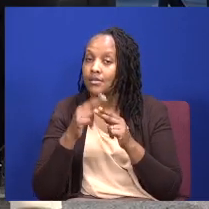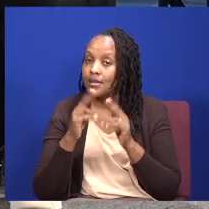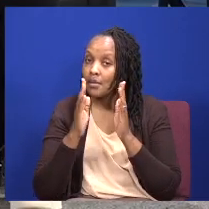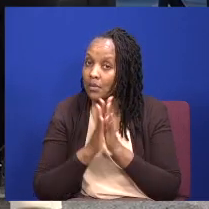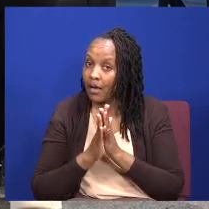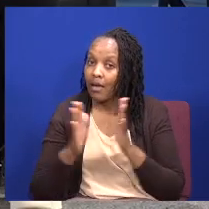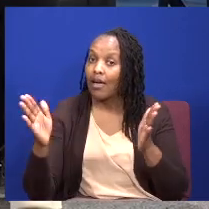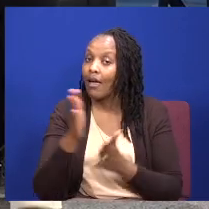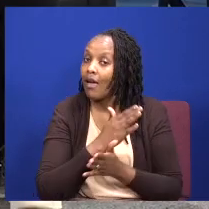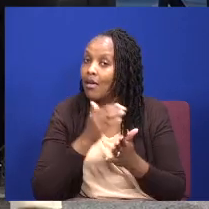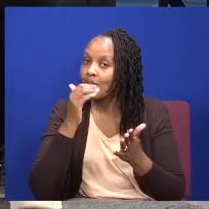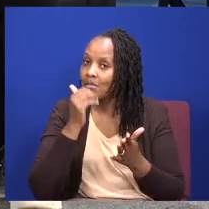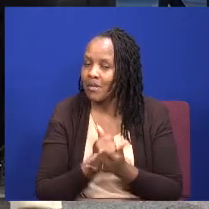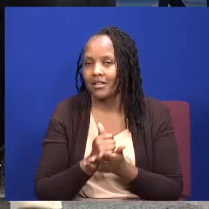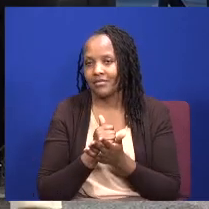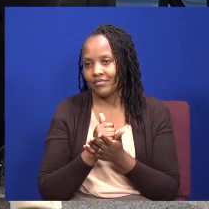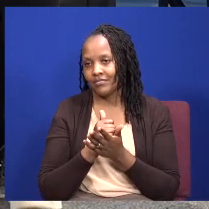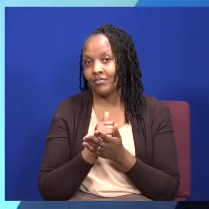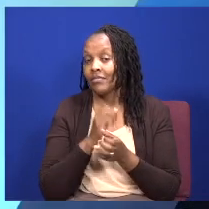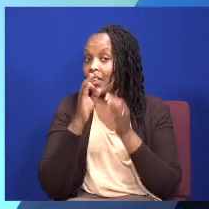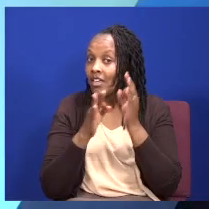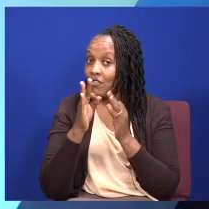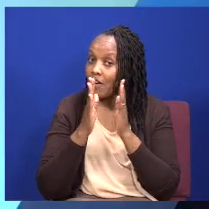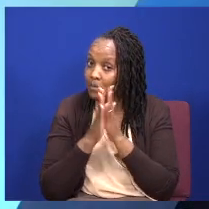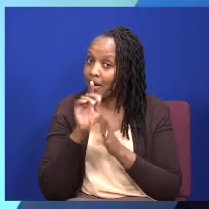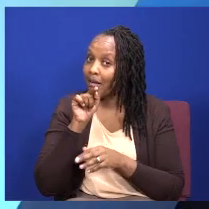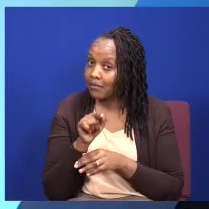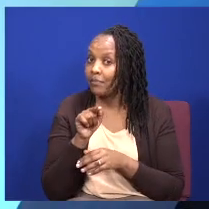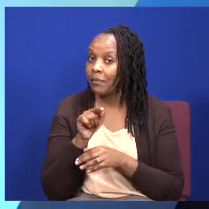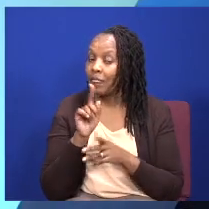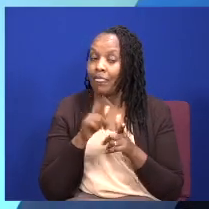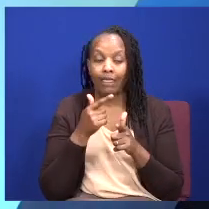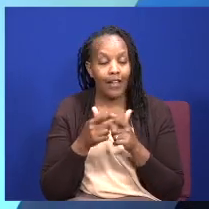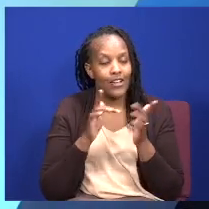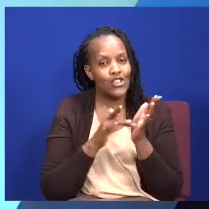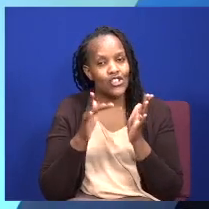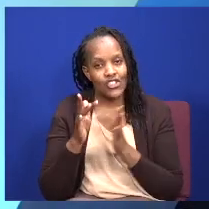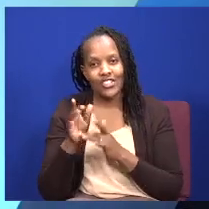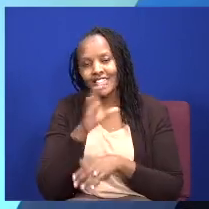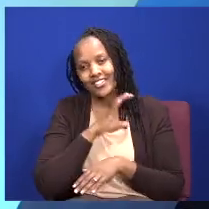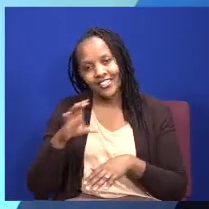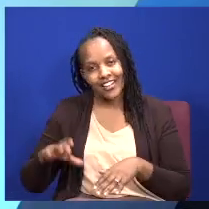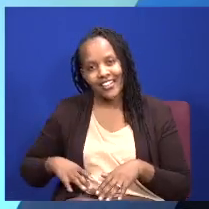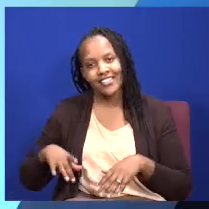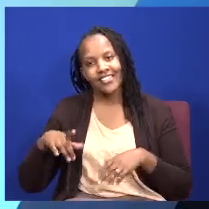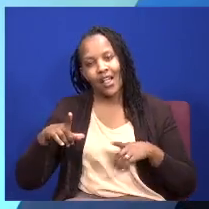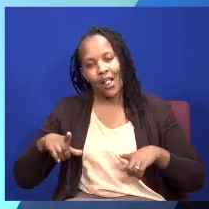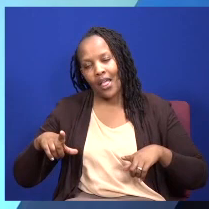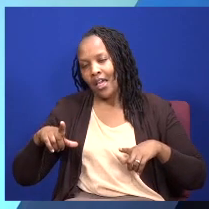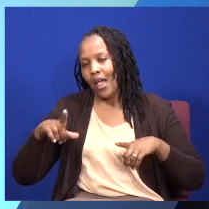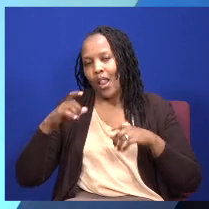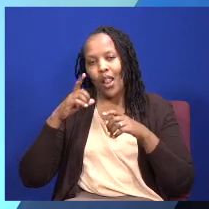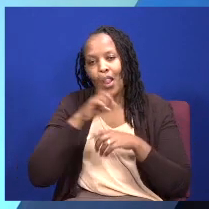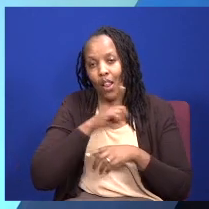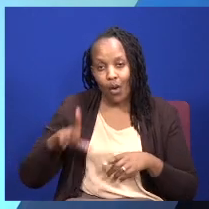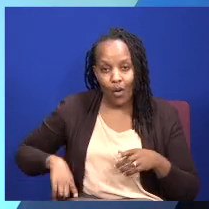Amen. Amen. And if you have prayed this prayer, Jesus Christ has become your Lord and Savior, and you should